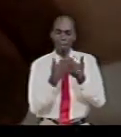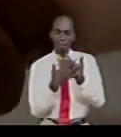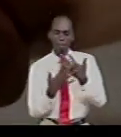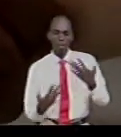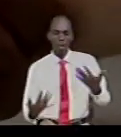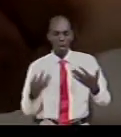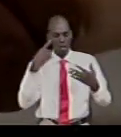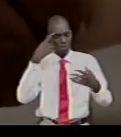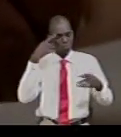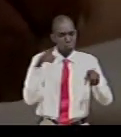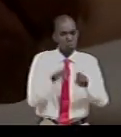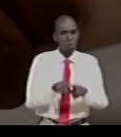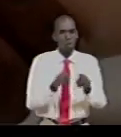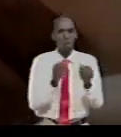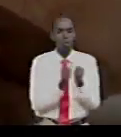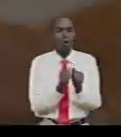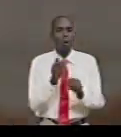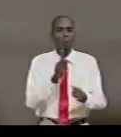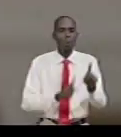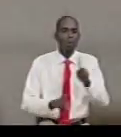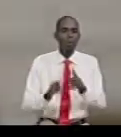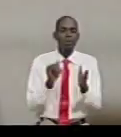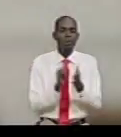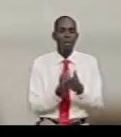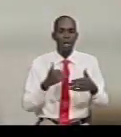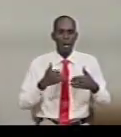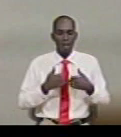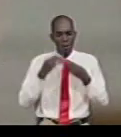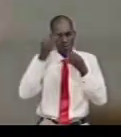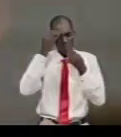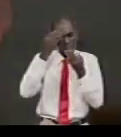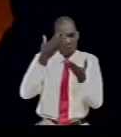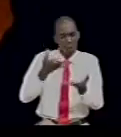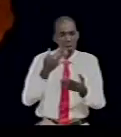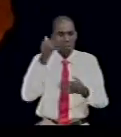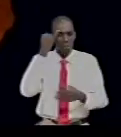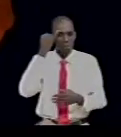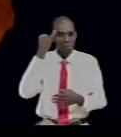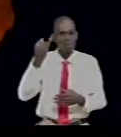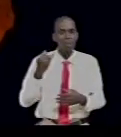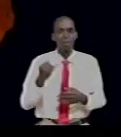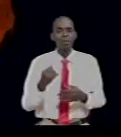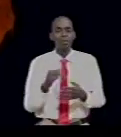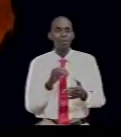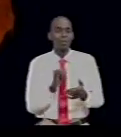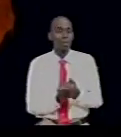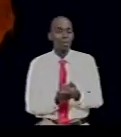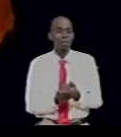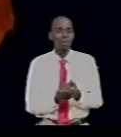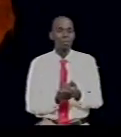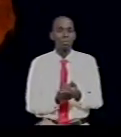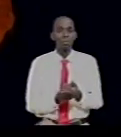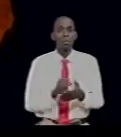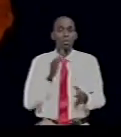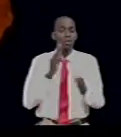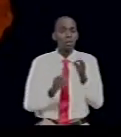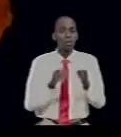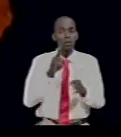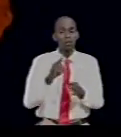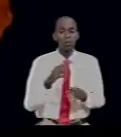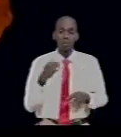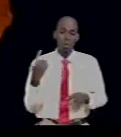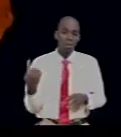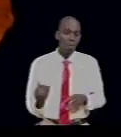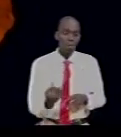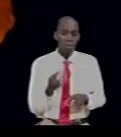covenant. For the people that have information, an idea about what that was done, if you ever